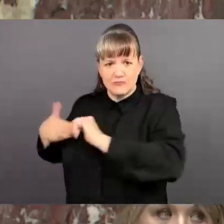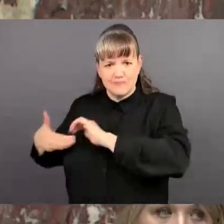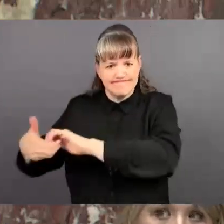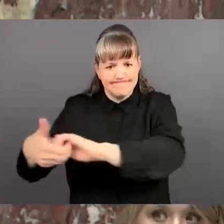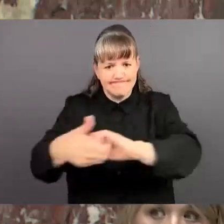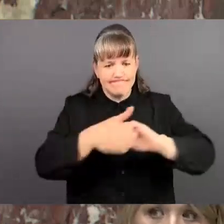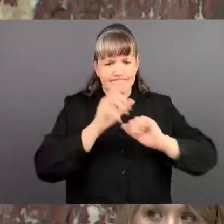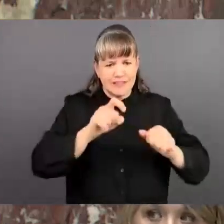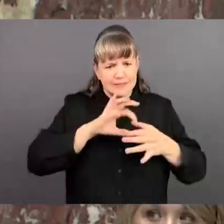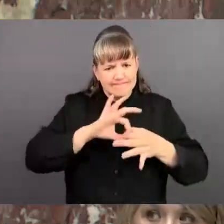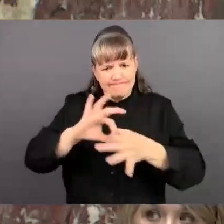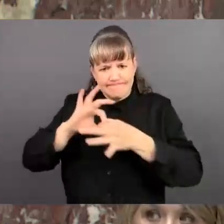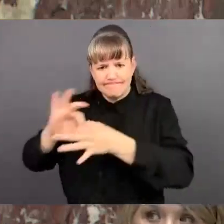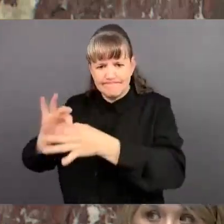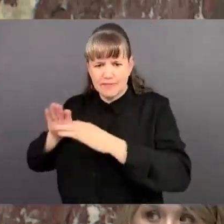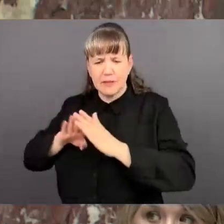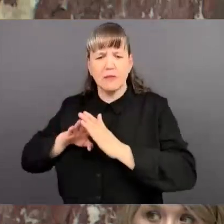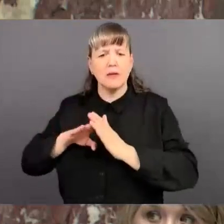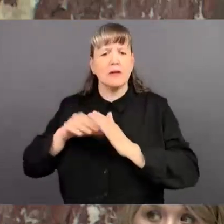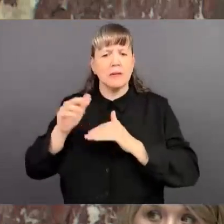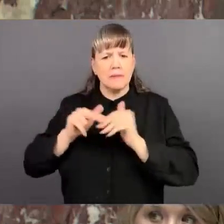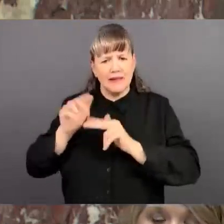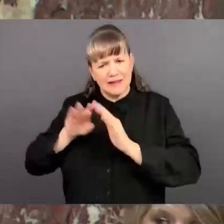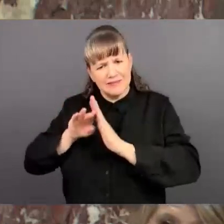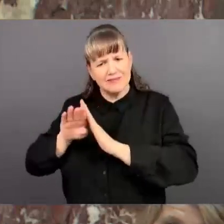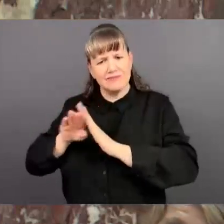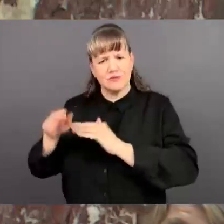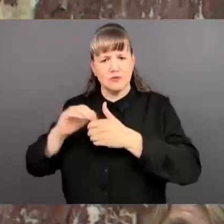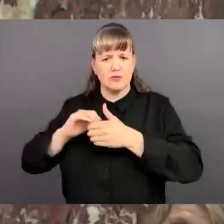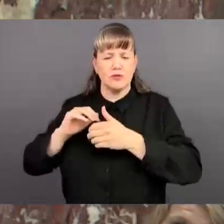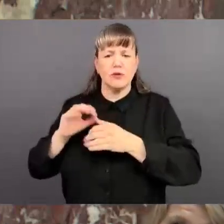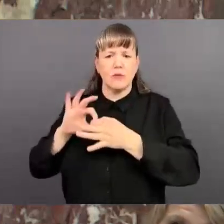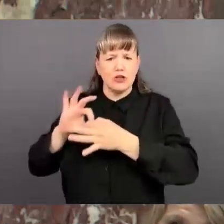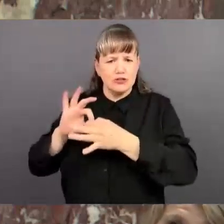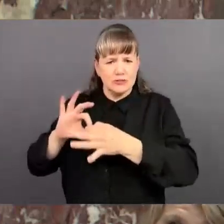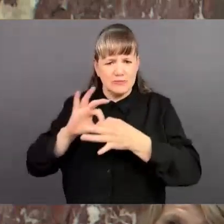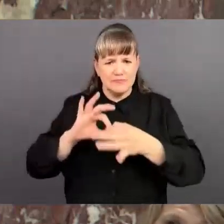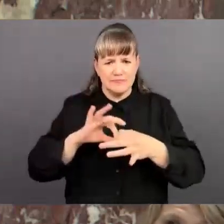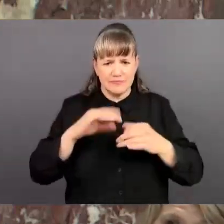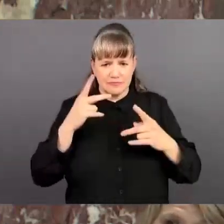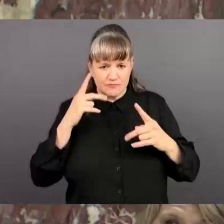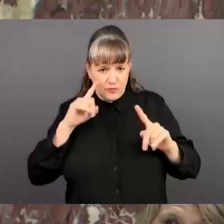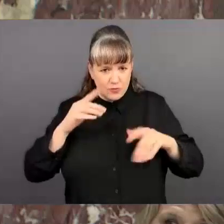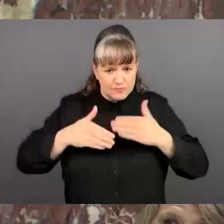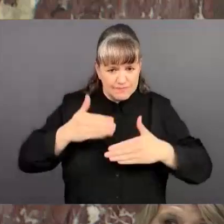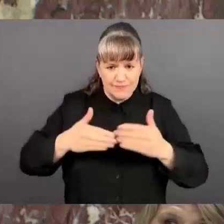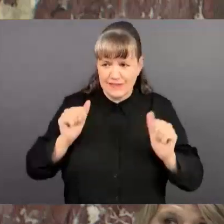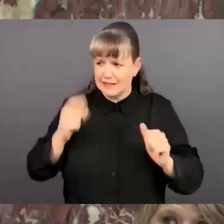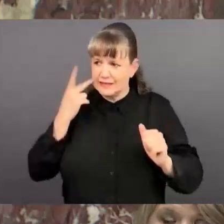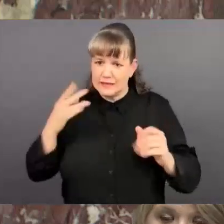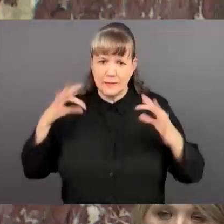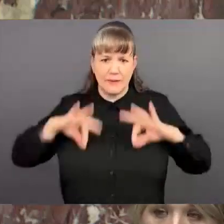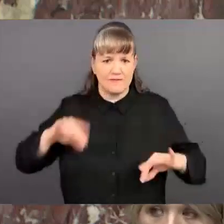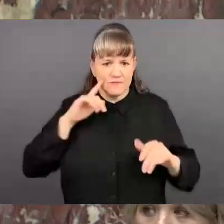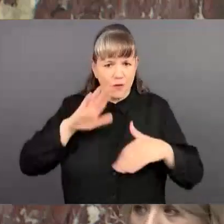to see things move forward that benefit all British Columbians. That's work we will continue to be committed to.